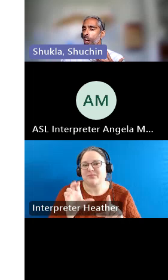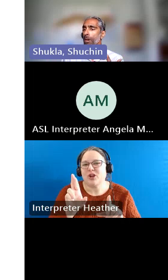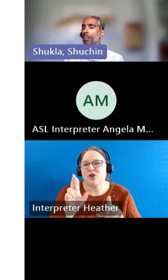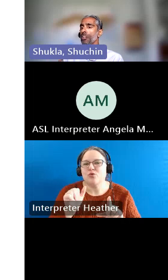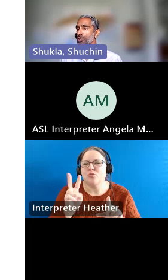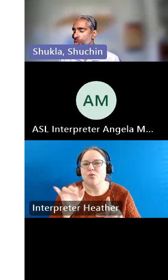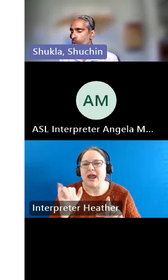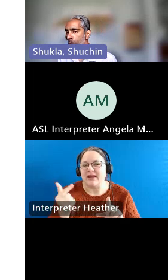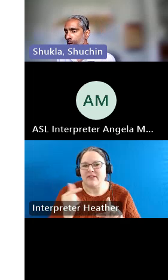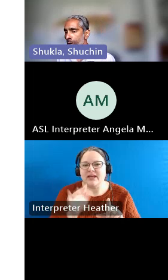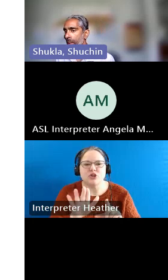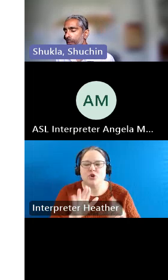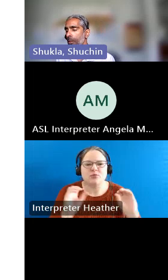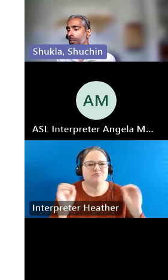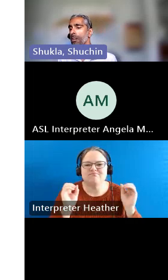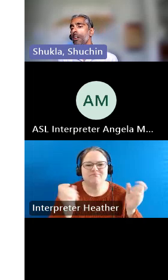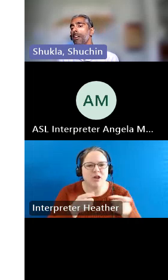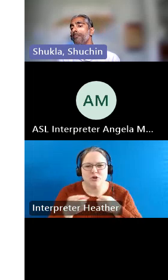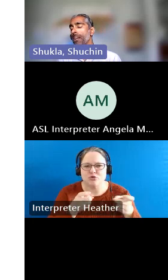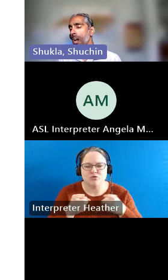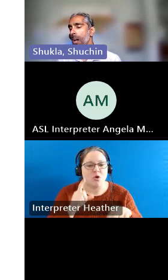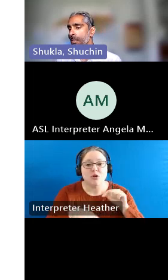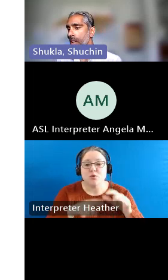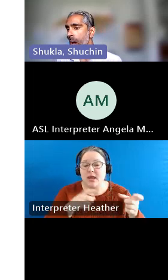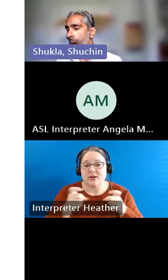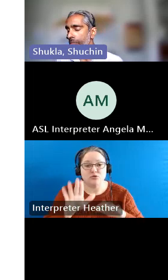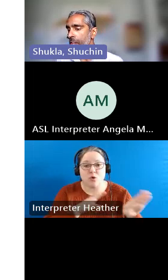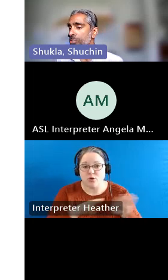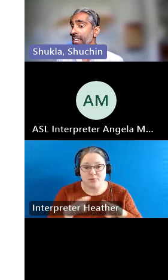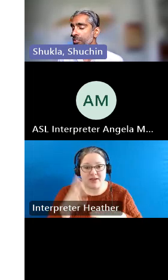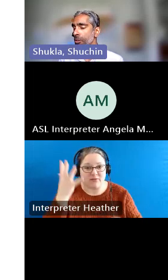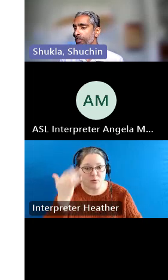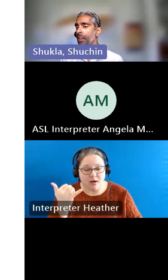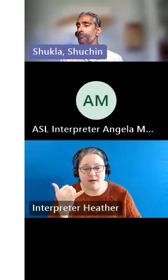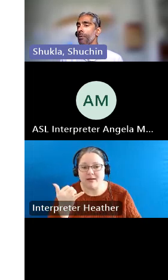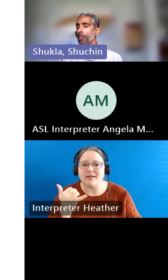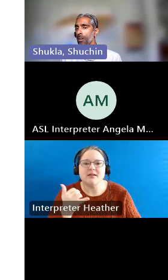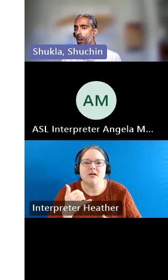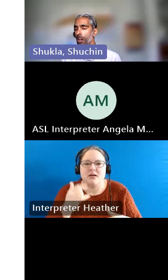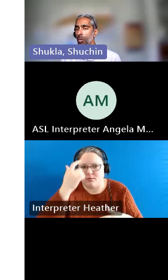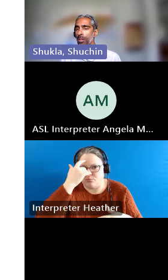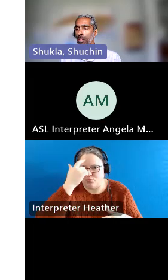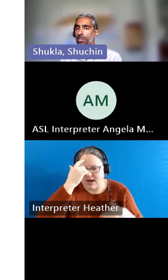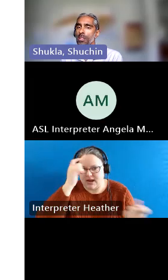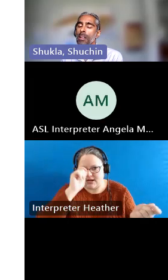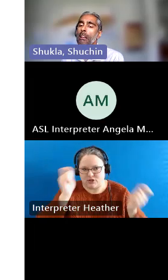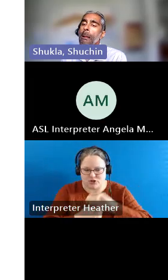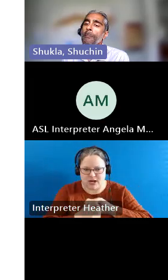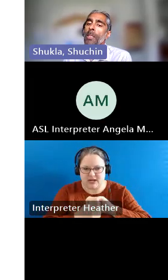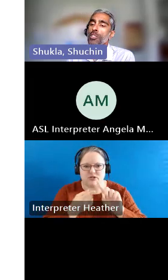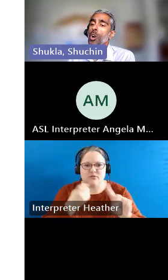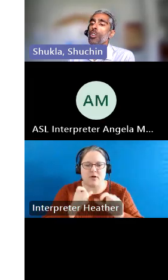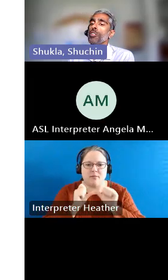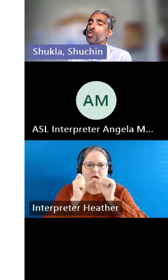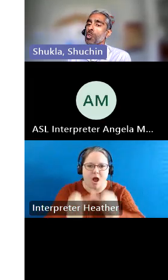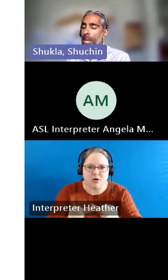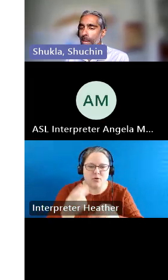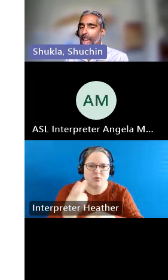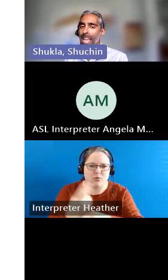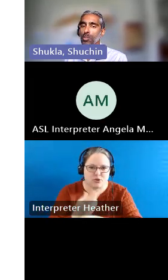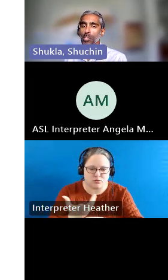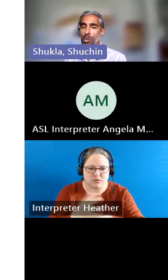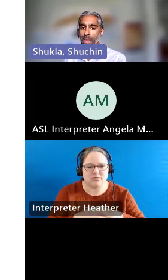changed your ability to control your behavior because of the changes in your brain from your ongoing use.